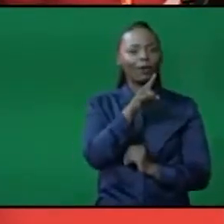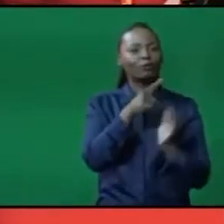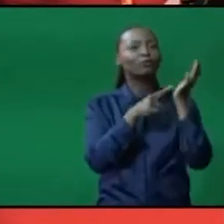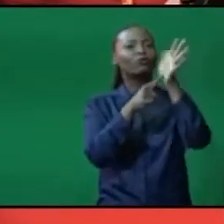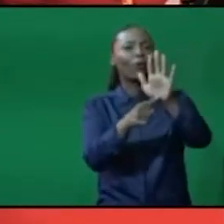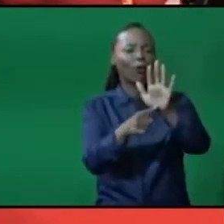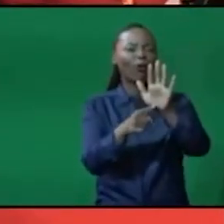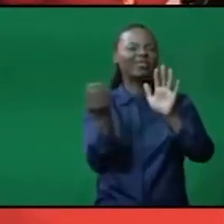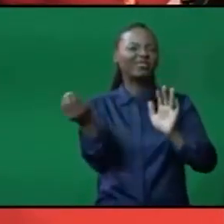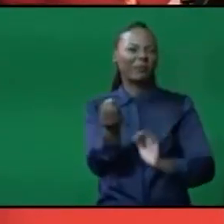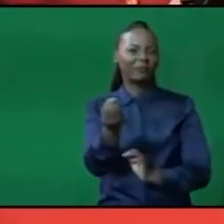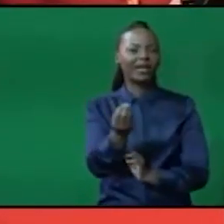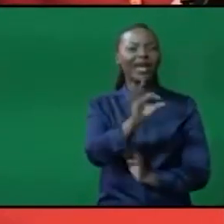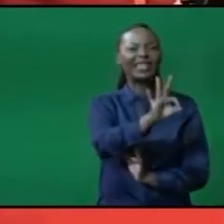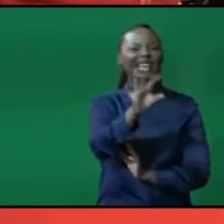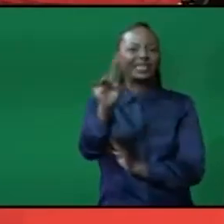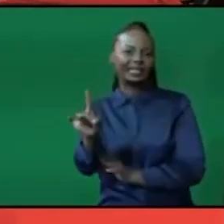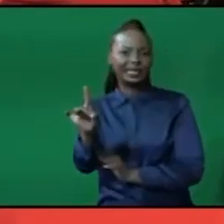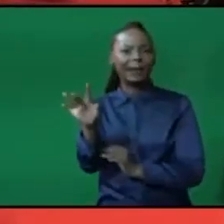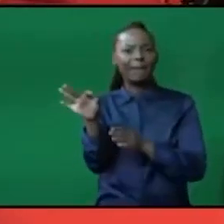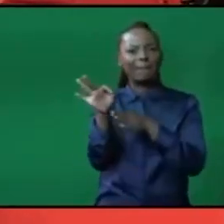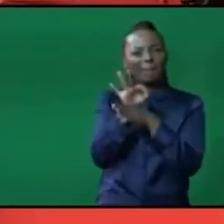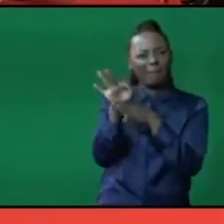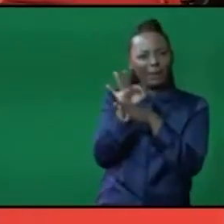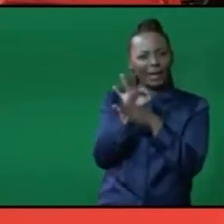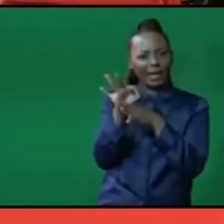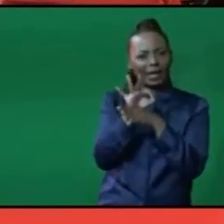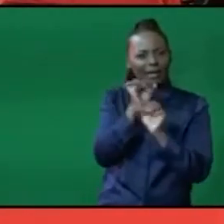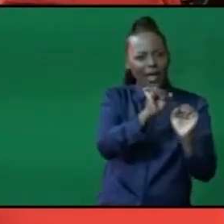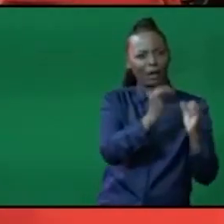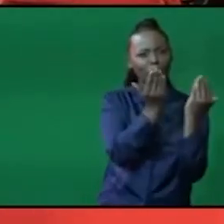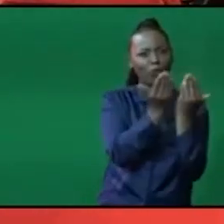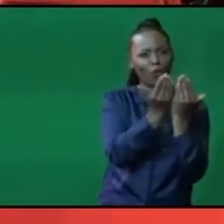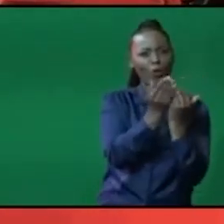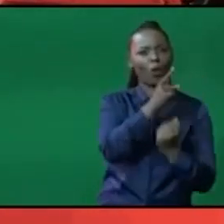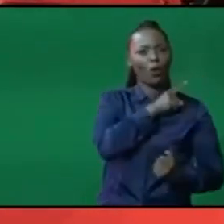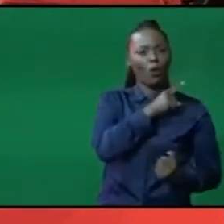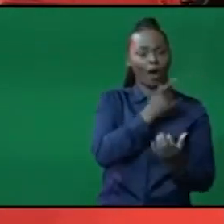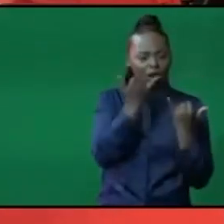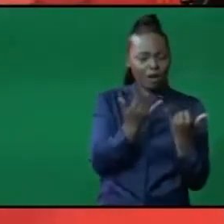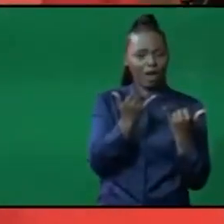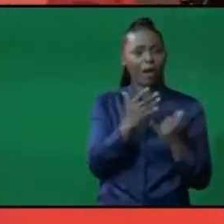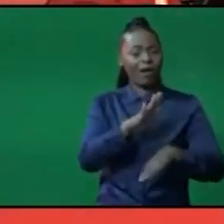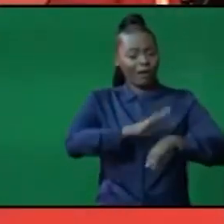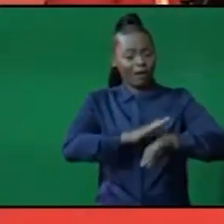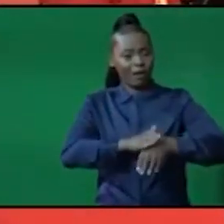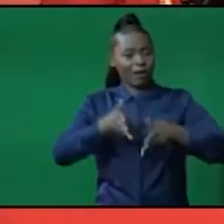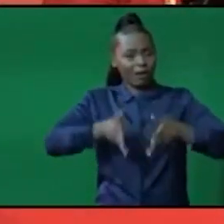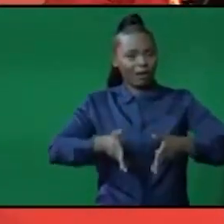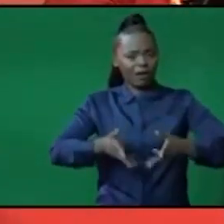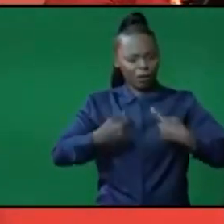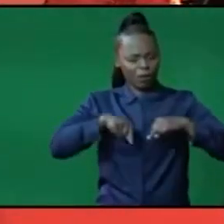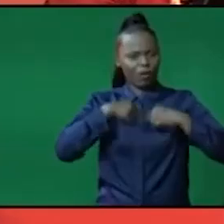you the 3D plans of that school, because we are at a stage where we even